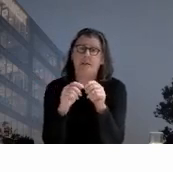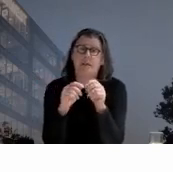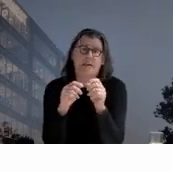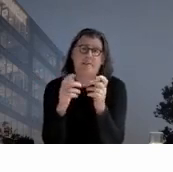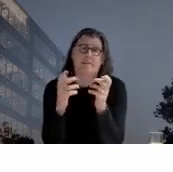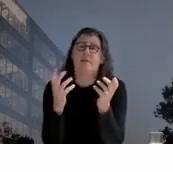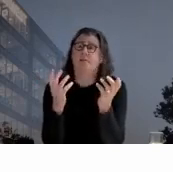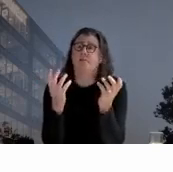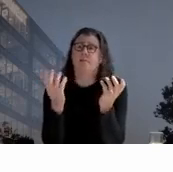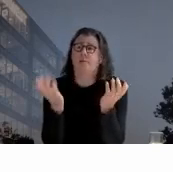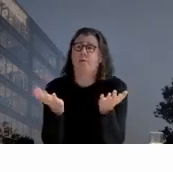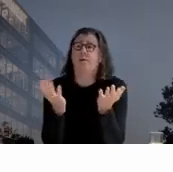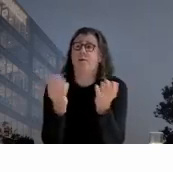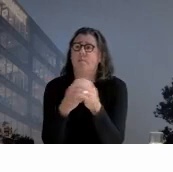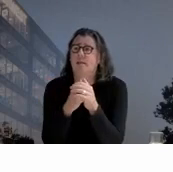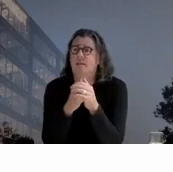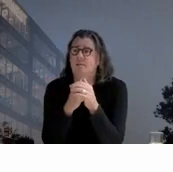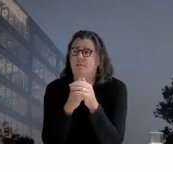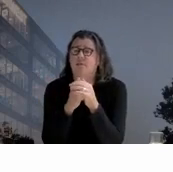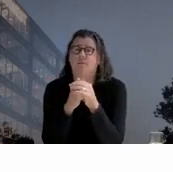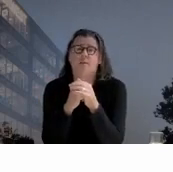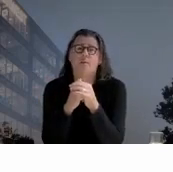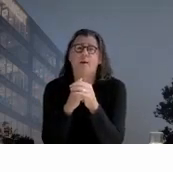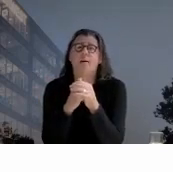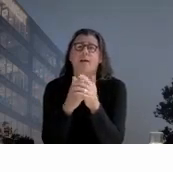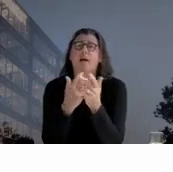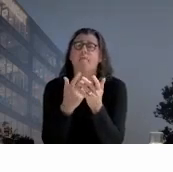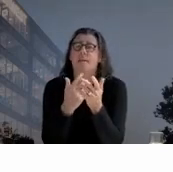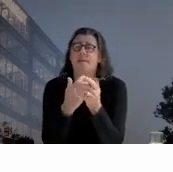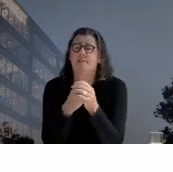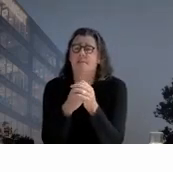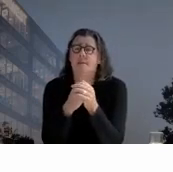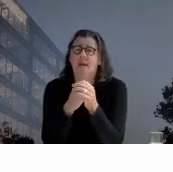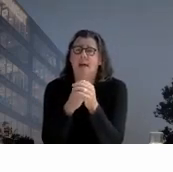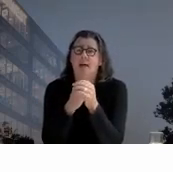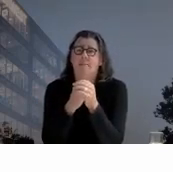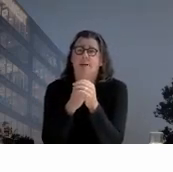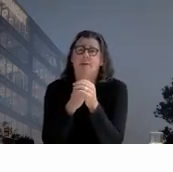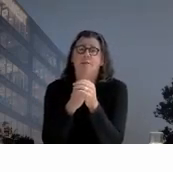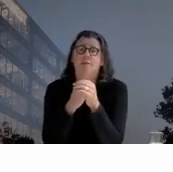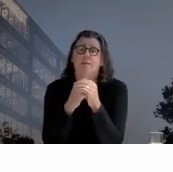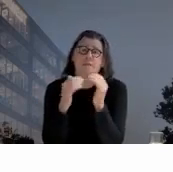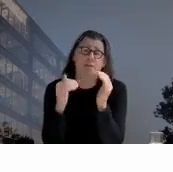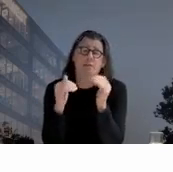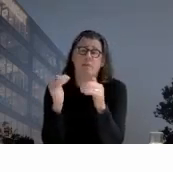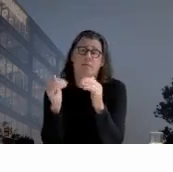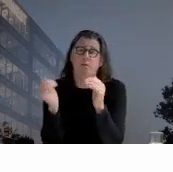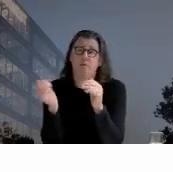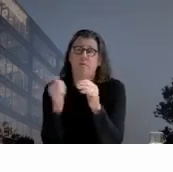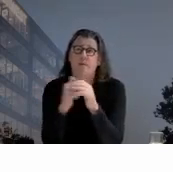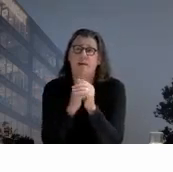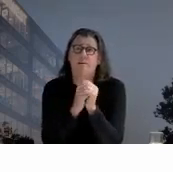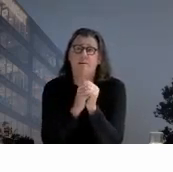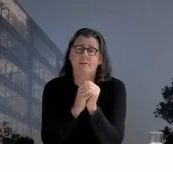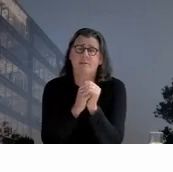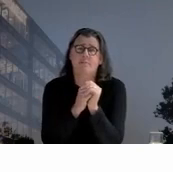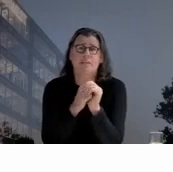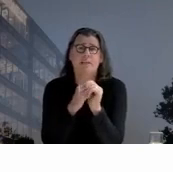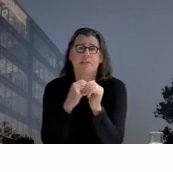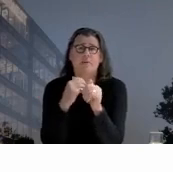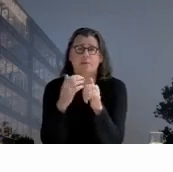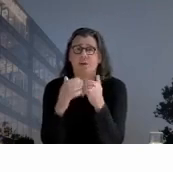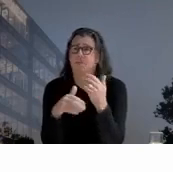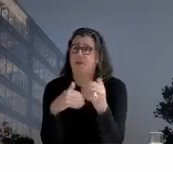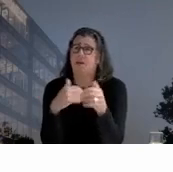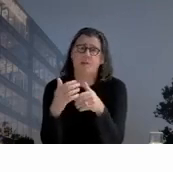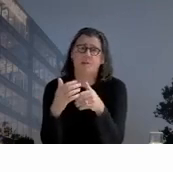projects, quite openly and quite truthfully where the carbon is, and which projects are performing better than others. And we